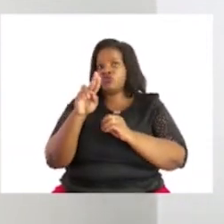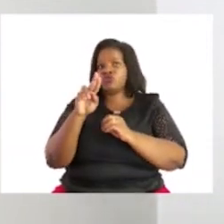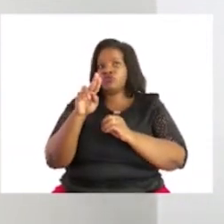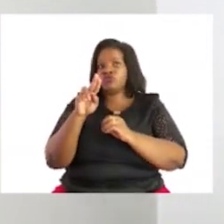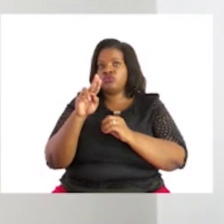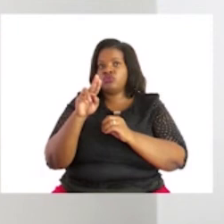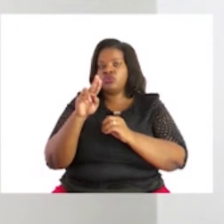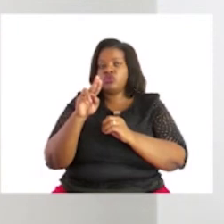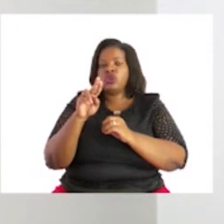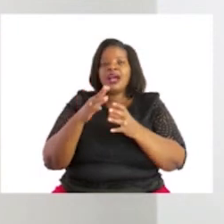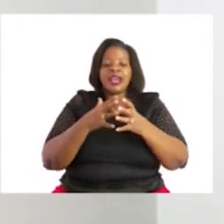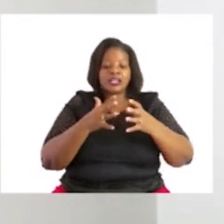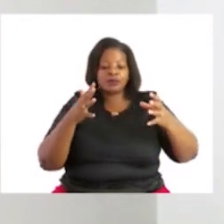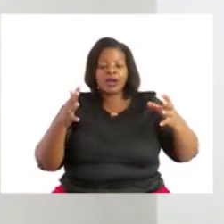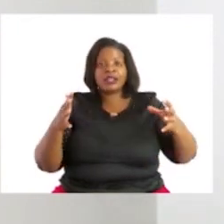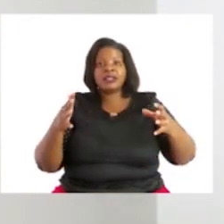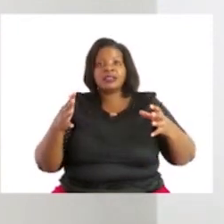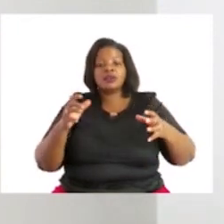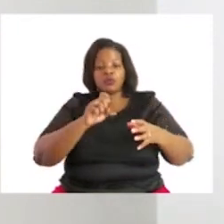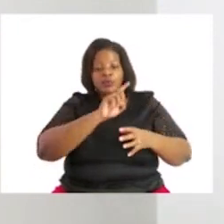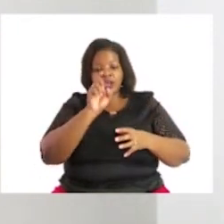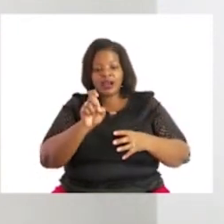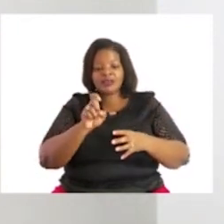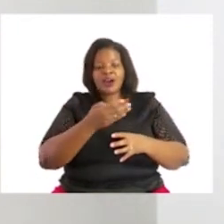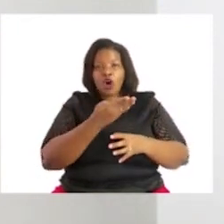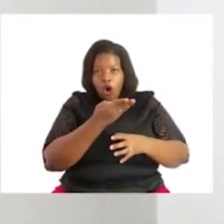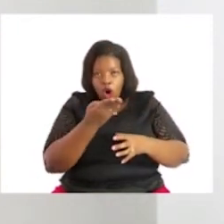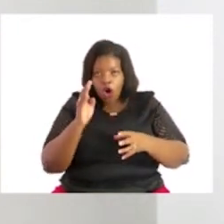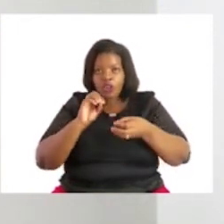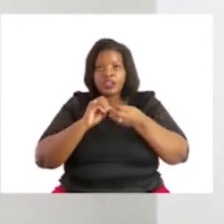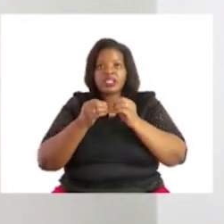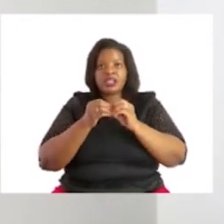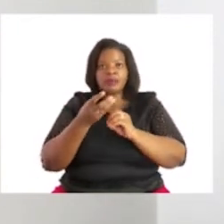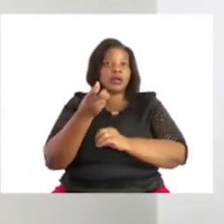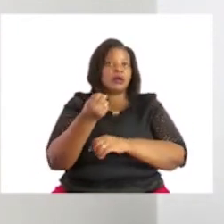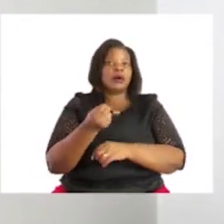An expanded notation will require all the numbers that we have to use here.